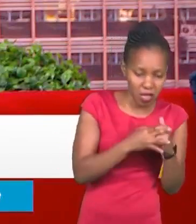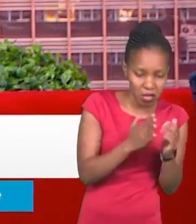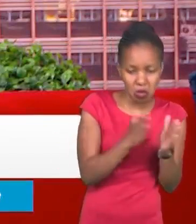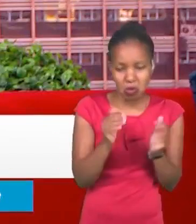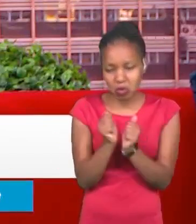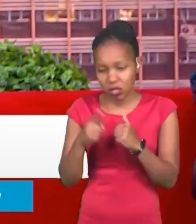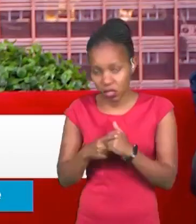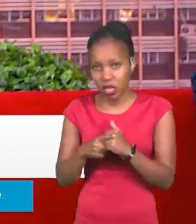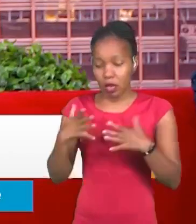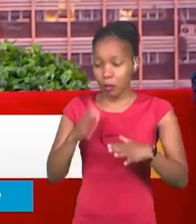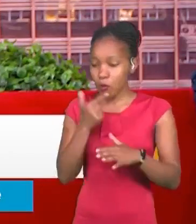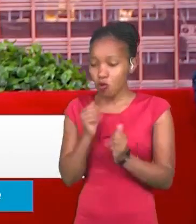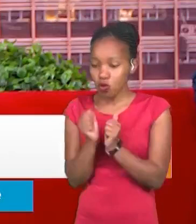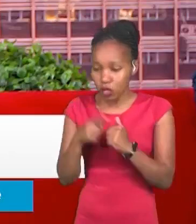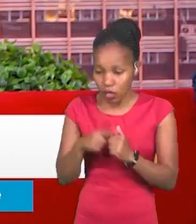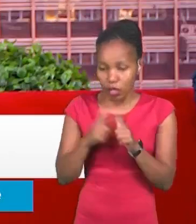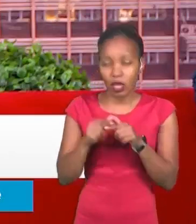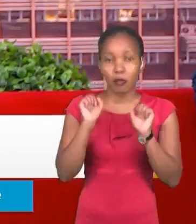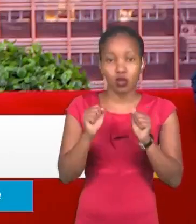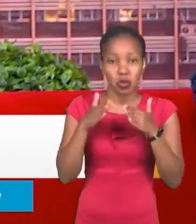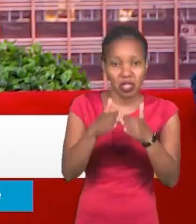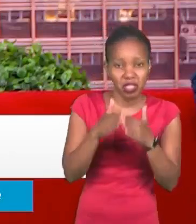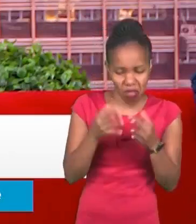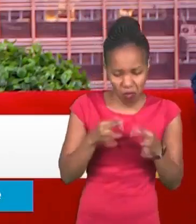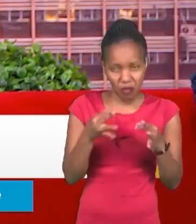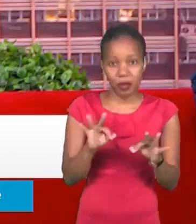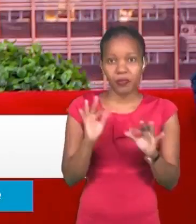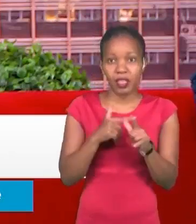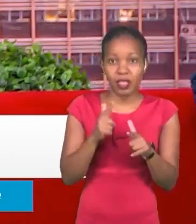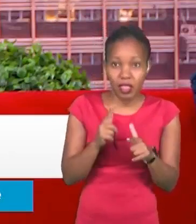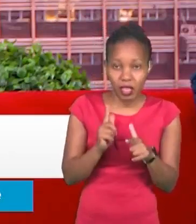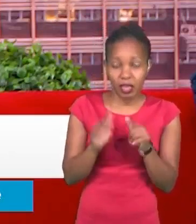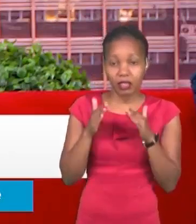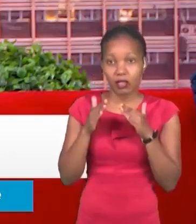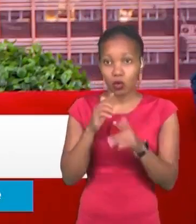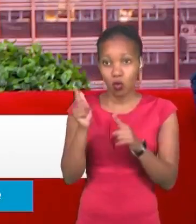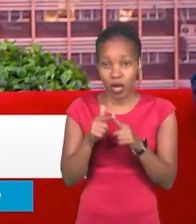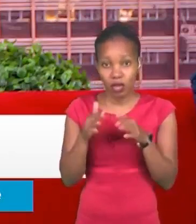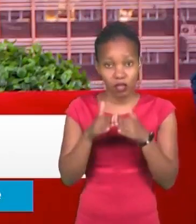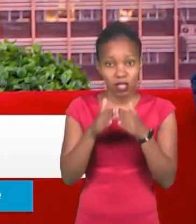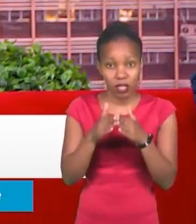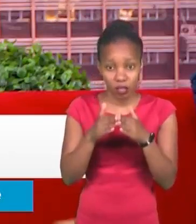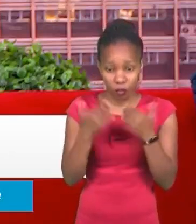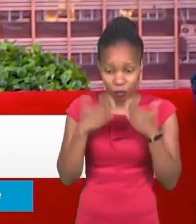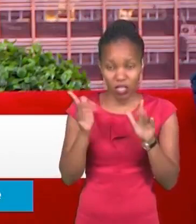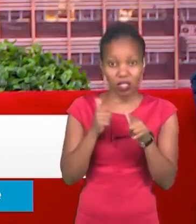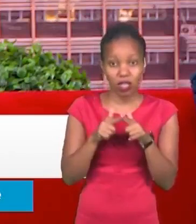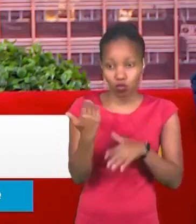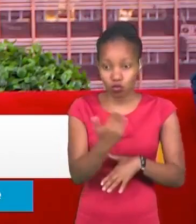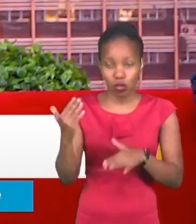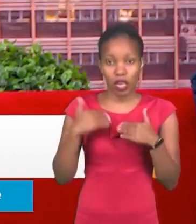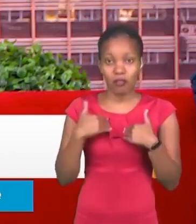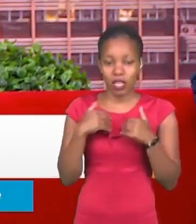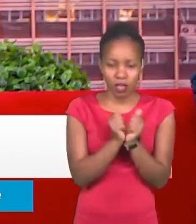in 16 can have sexual intercourse, and the product of sexual intercourse is children. Yeah. So it means children who are